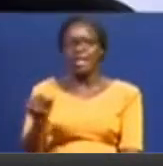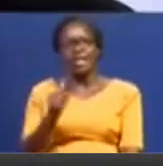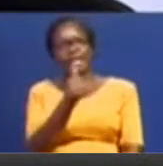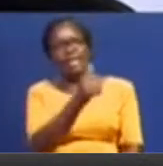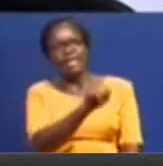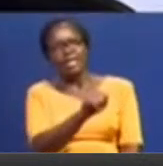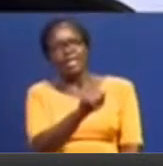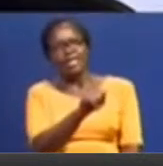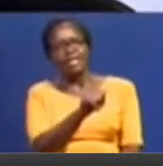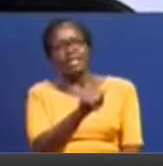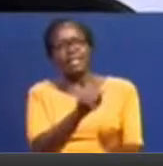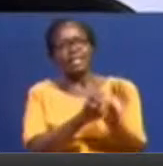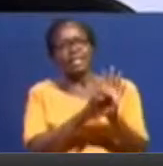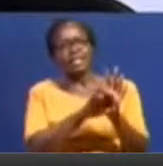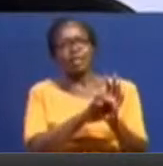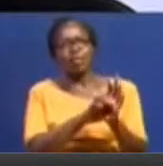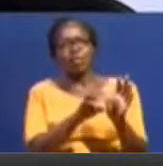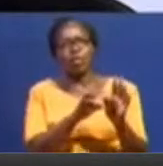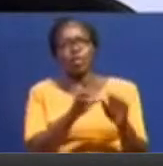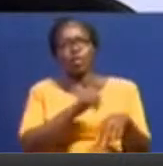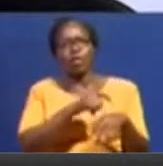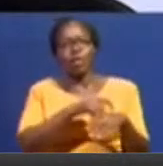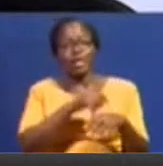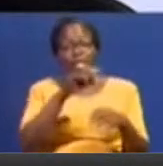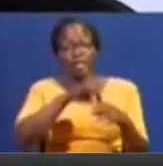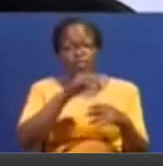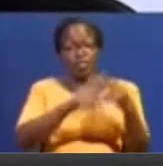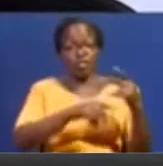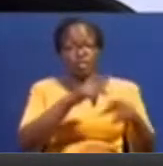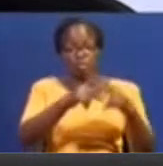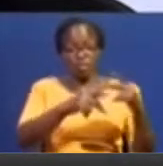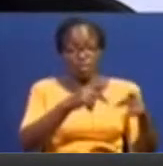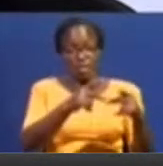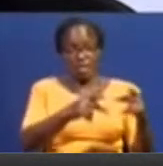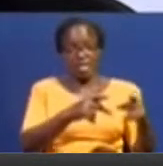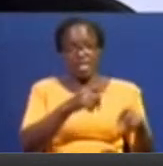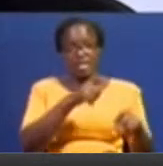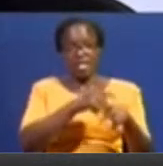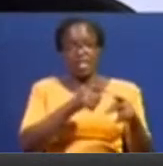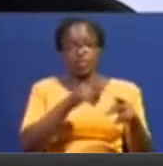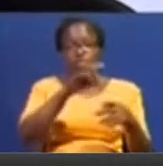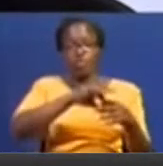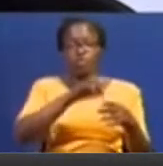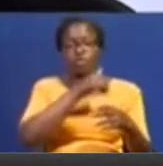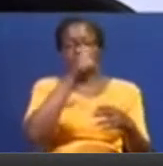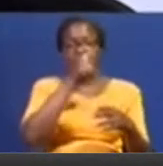any instances when, in the voting process, when you're exercising your right to vote by